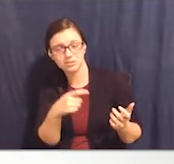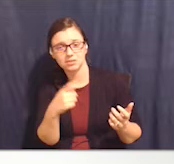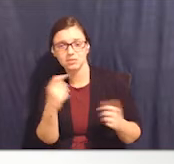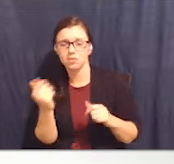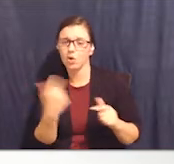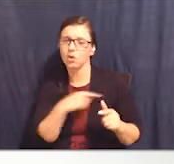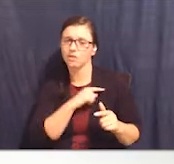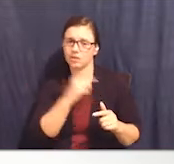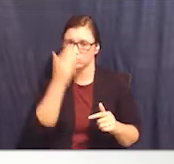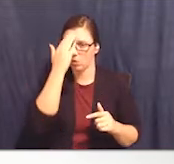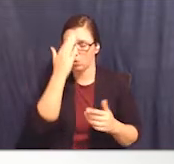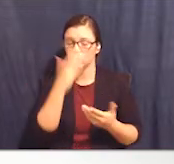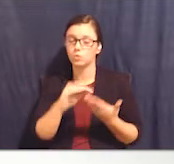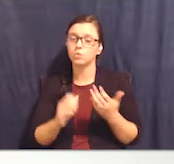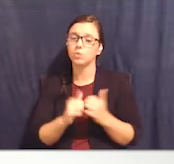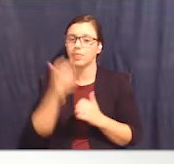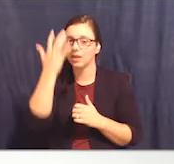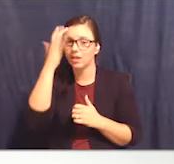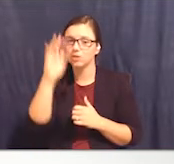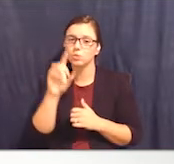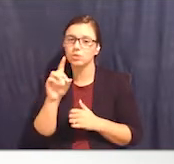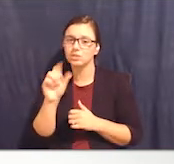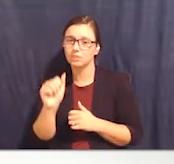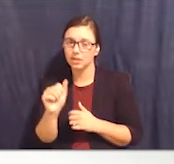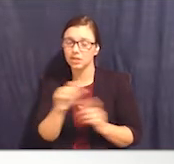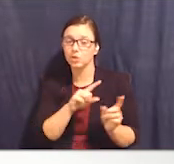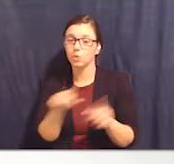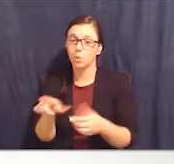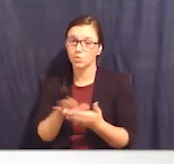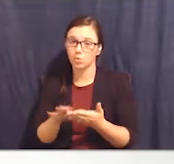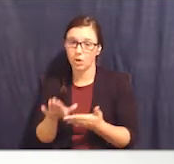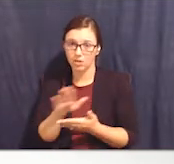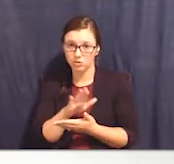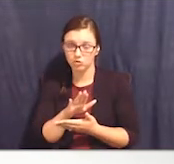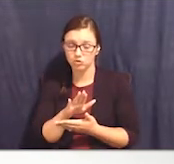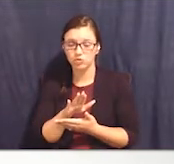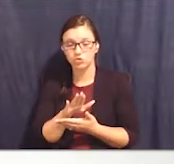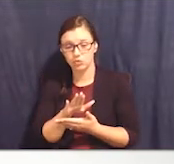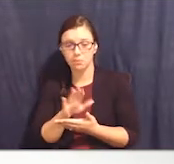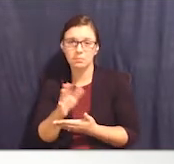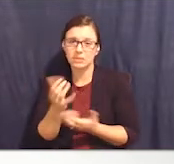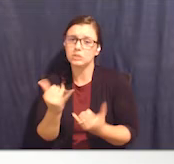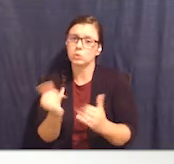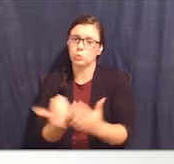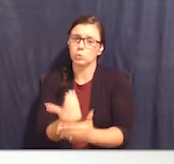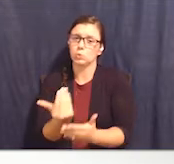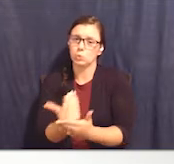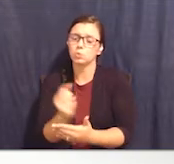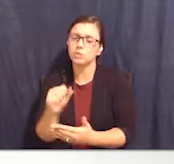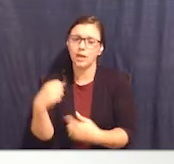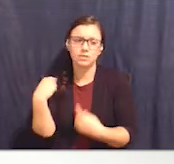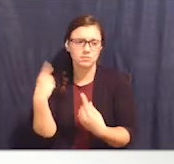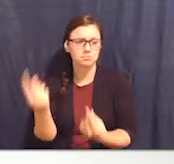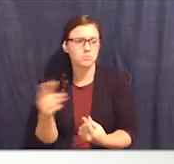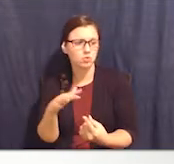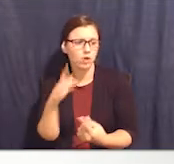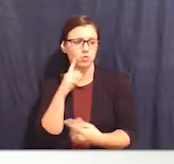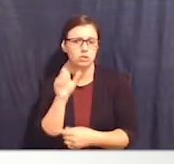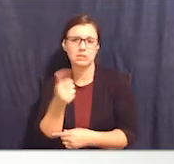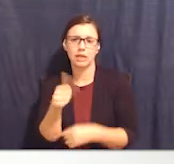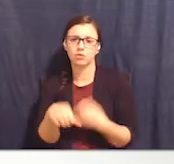department chairs should be people you should have access to as a community member to be able to say, do you realize how many lives this would